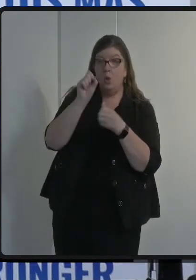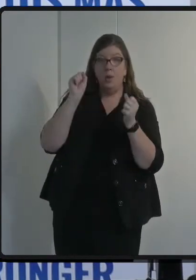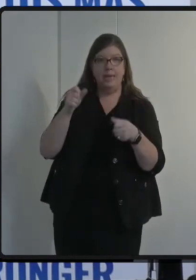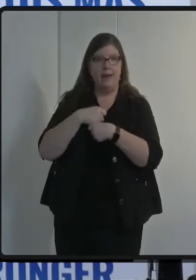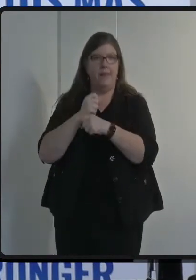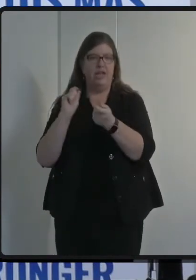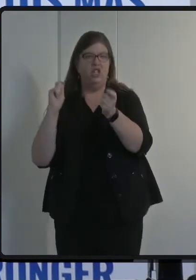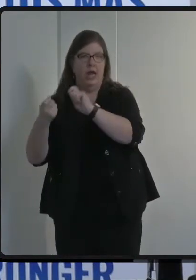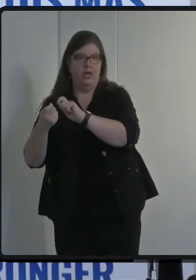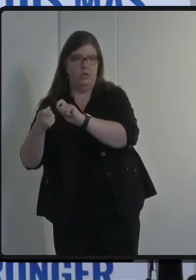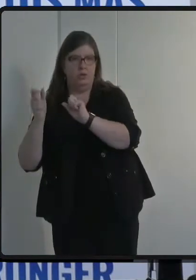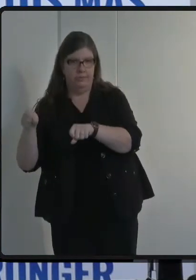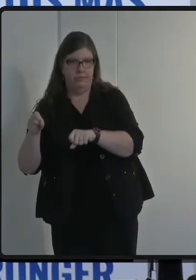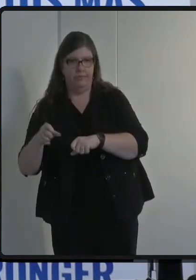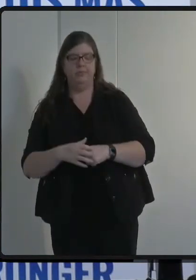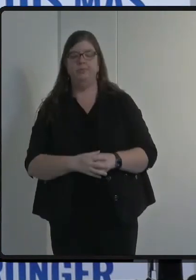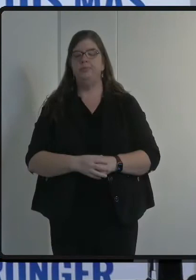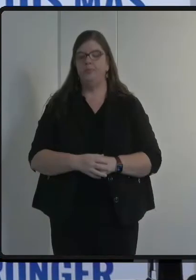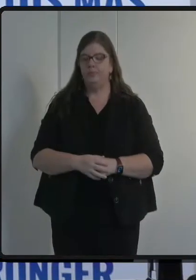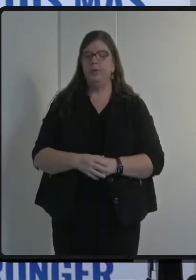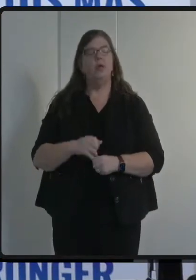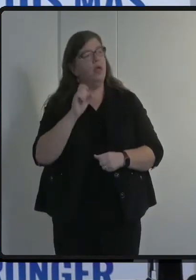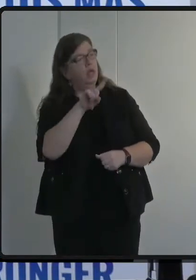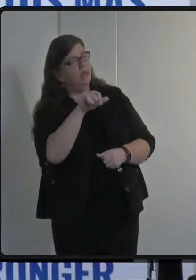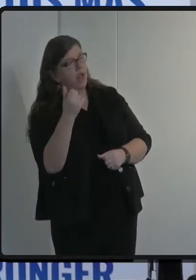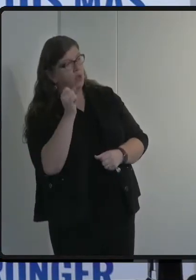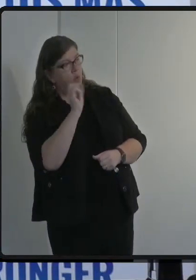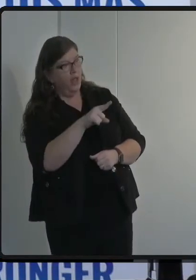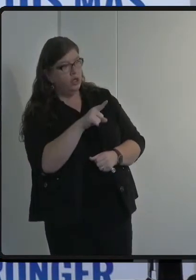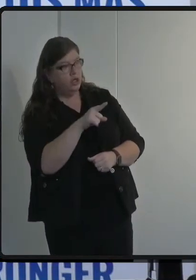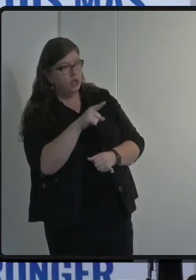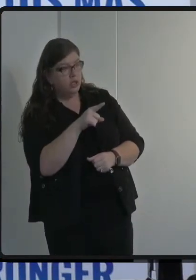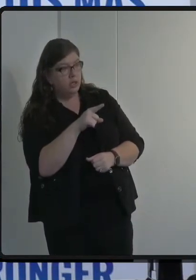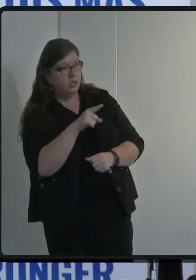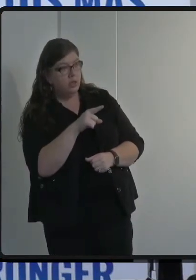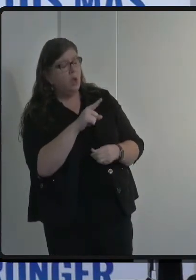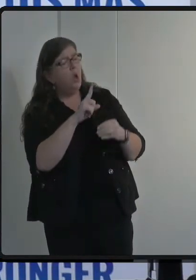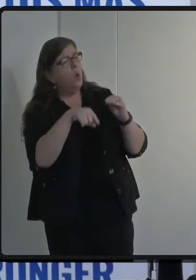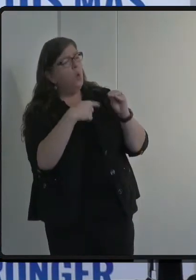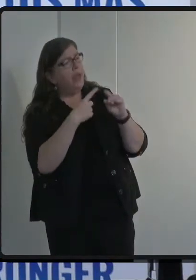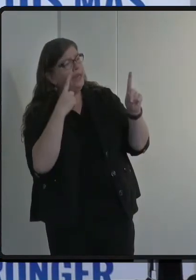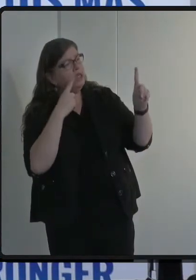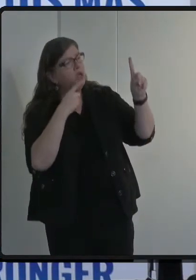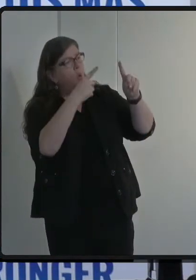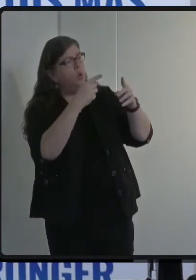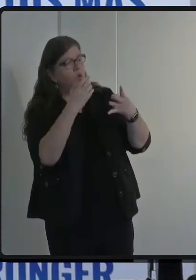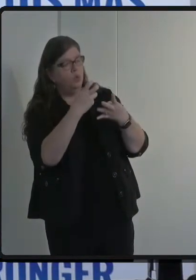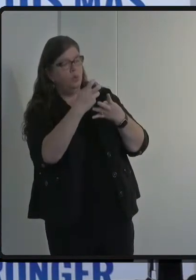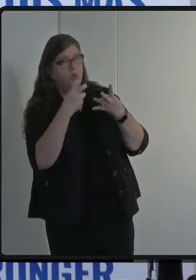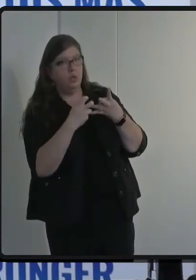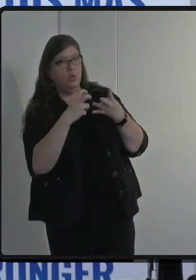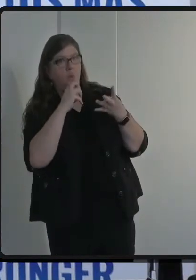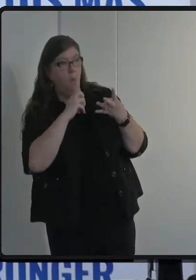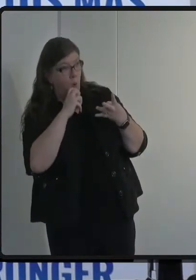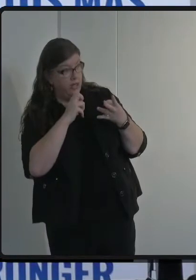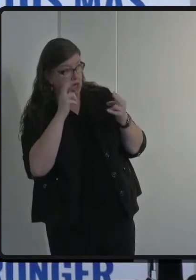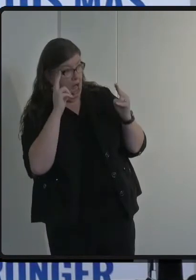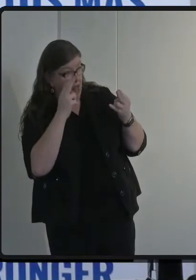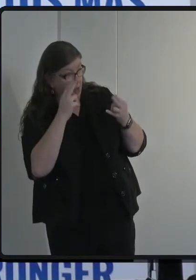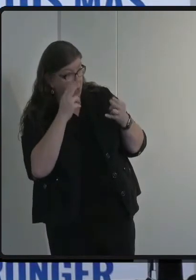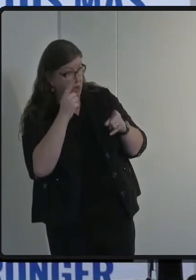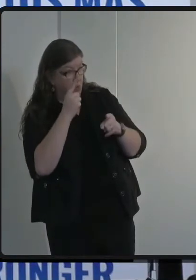change. And another question for me, it could either be you or Greg, but when is the goal to get into the orange tier? Is it right on Halloween, right